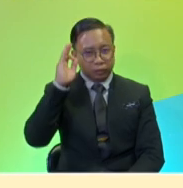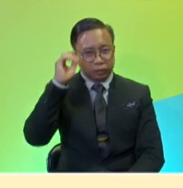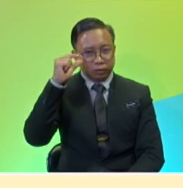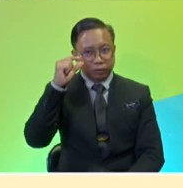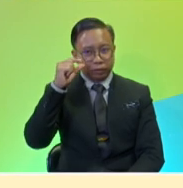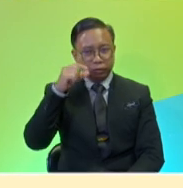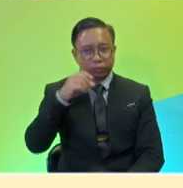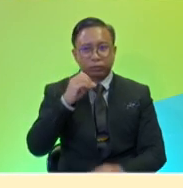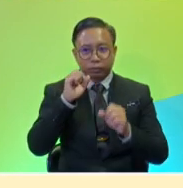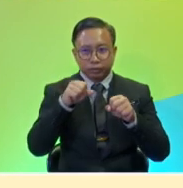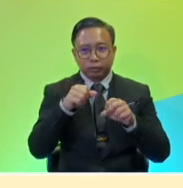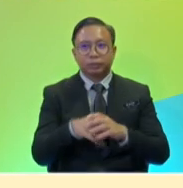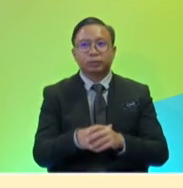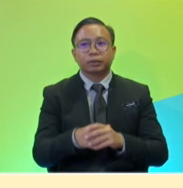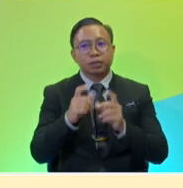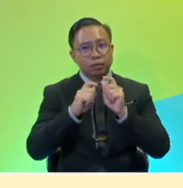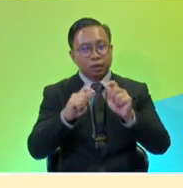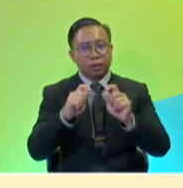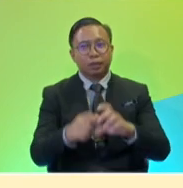Farooq. You can try, Farooq.